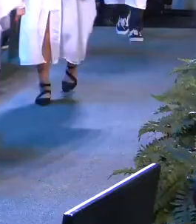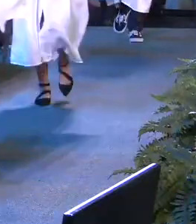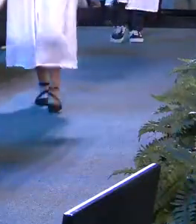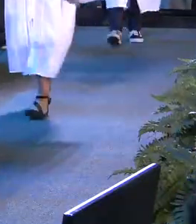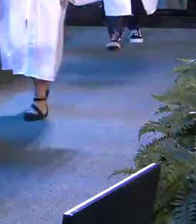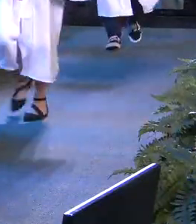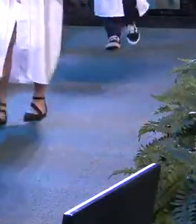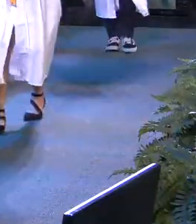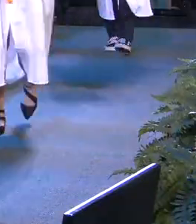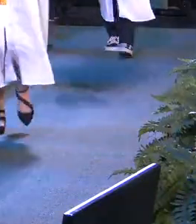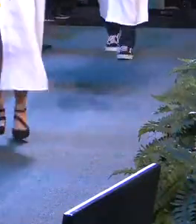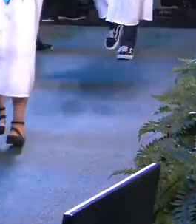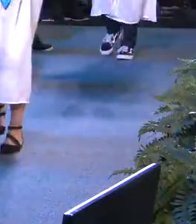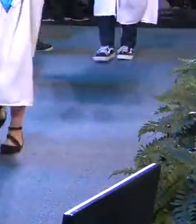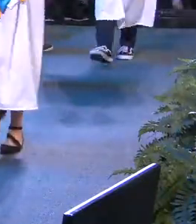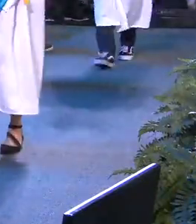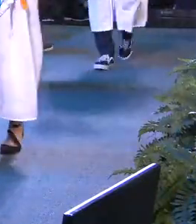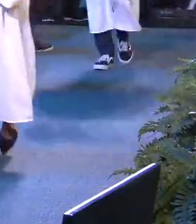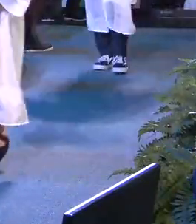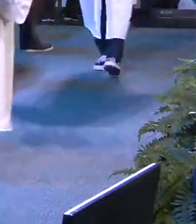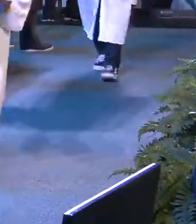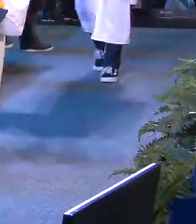Anthony James Corpus.